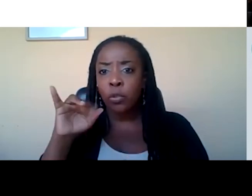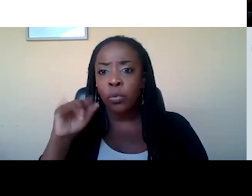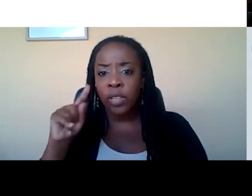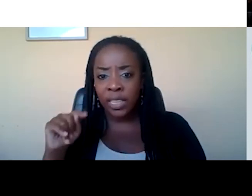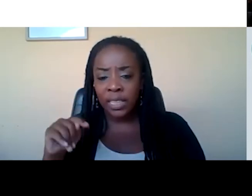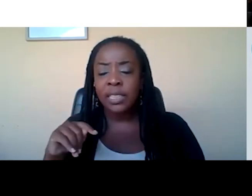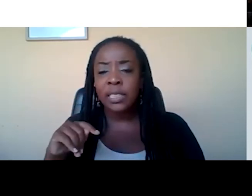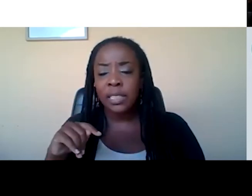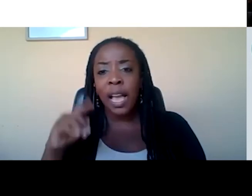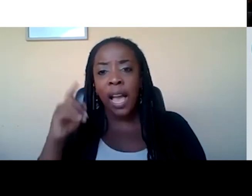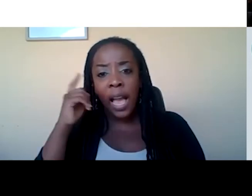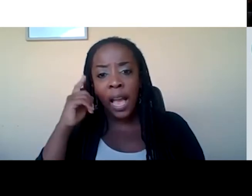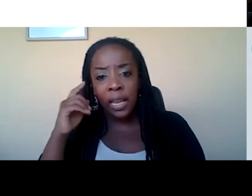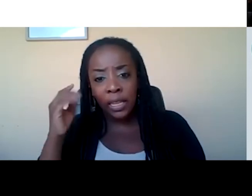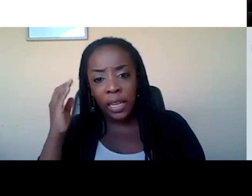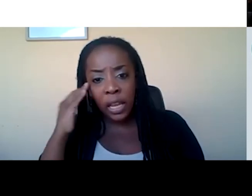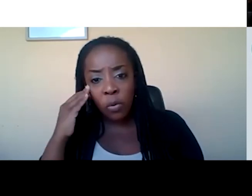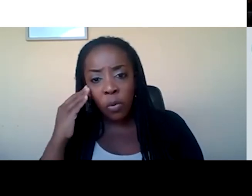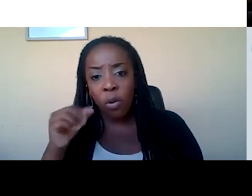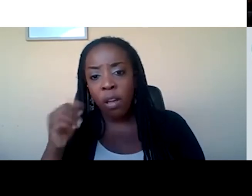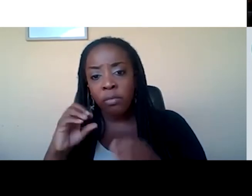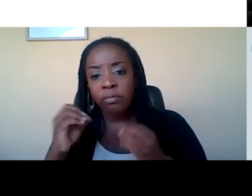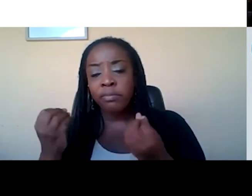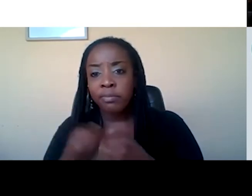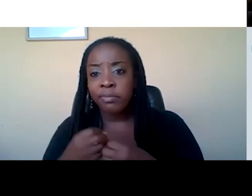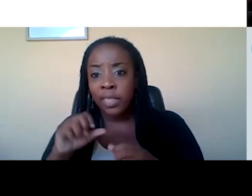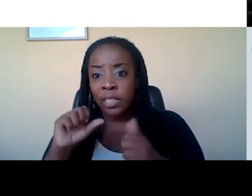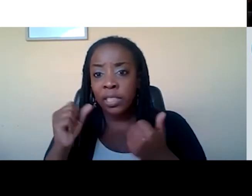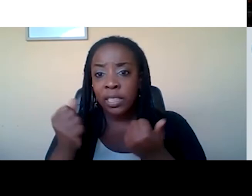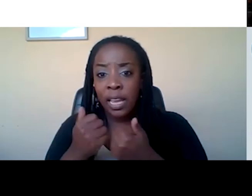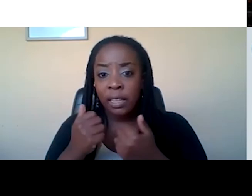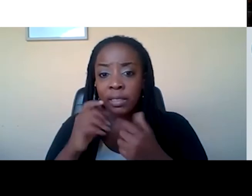Disabilities Association, they also provide